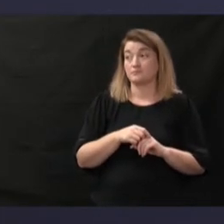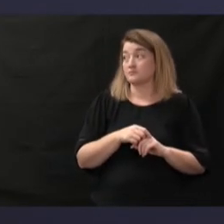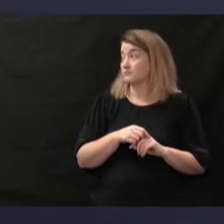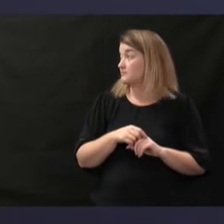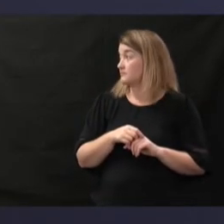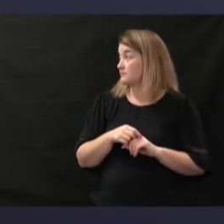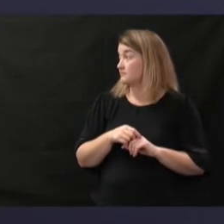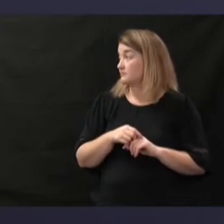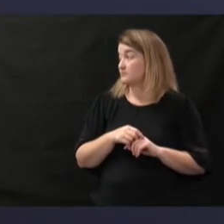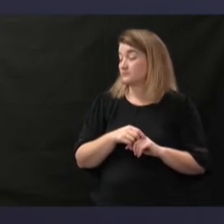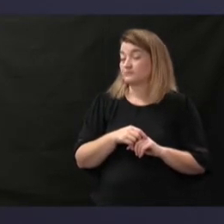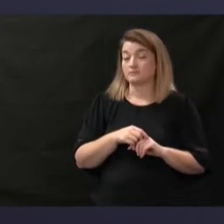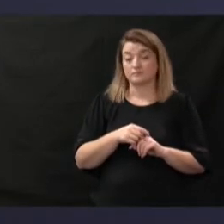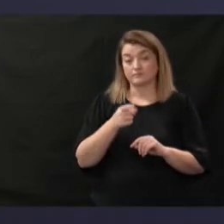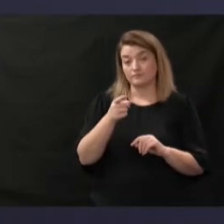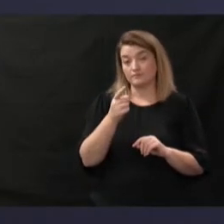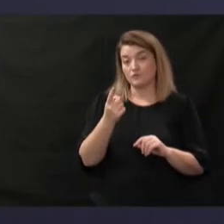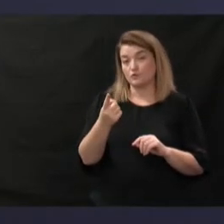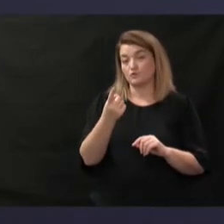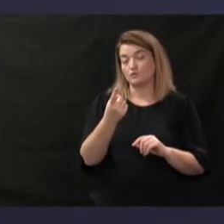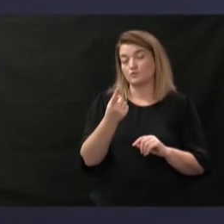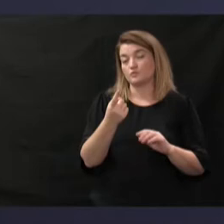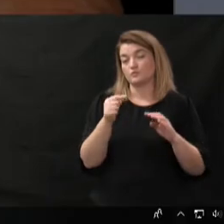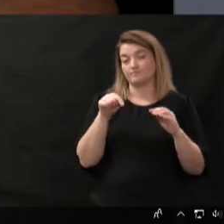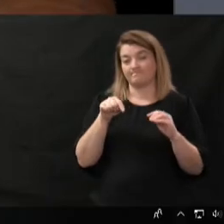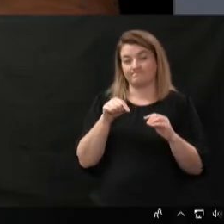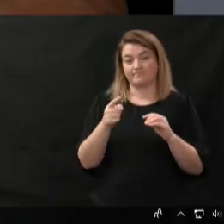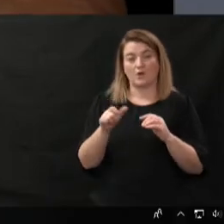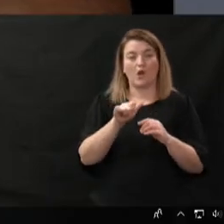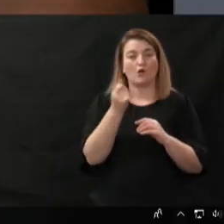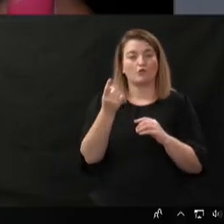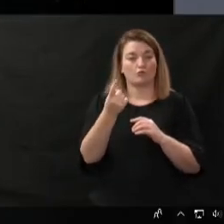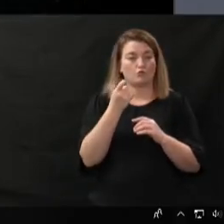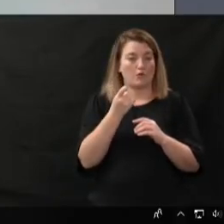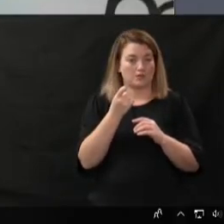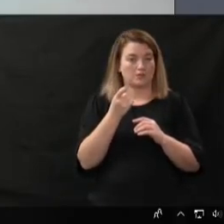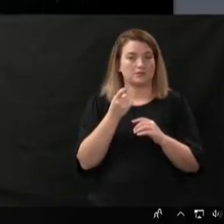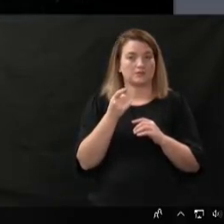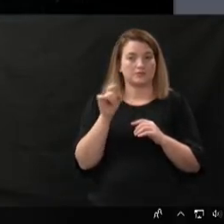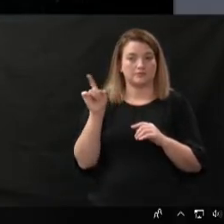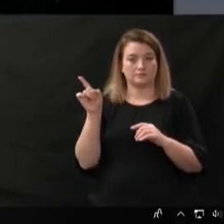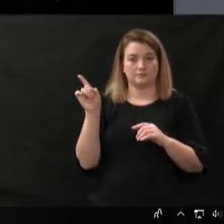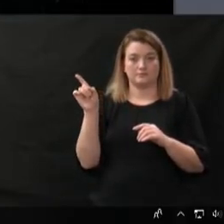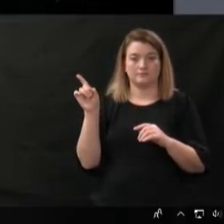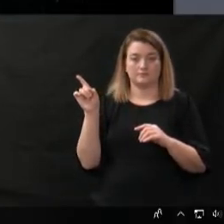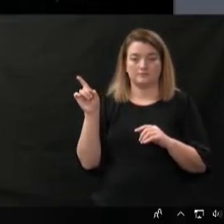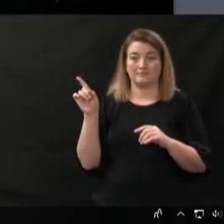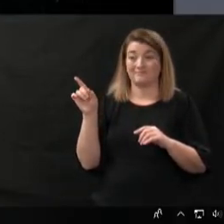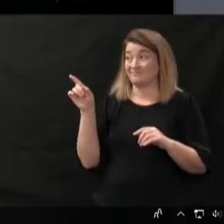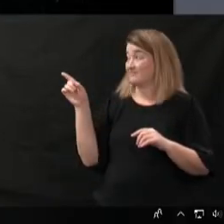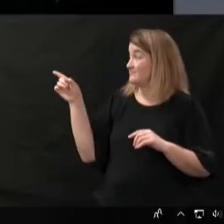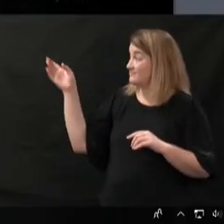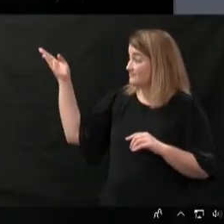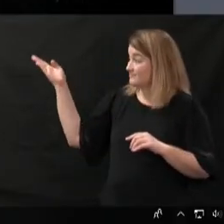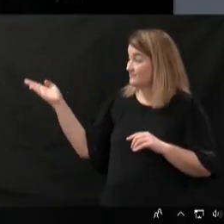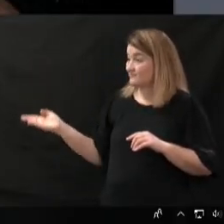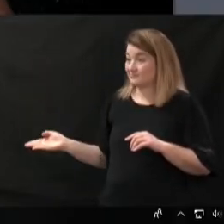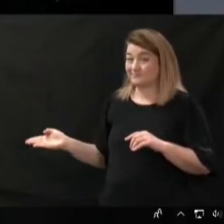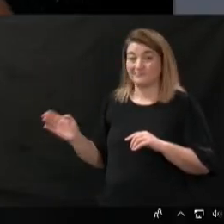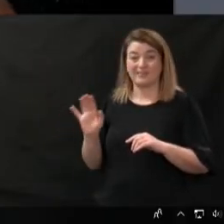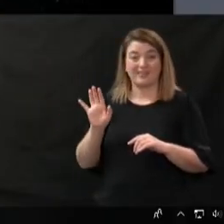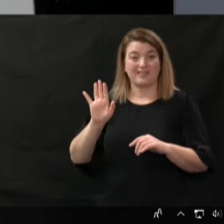A question came up like this, okay? they were concerned